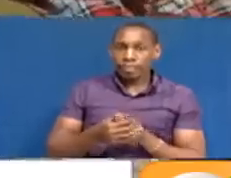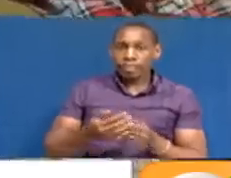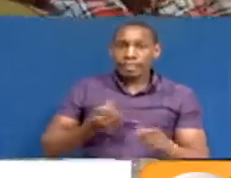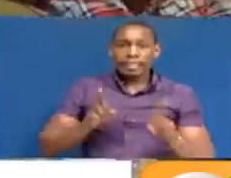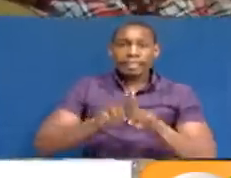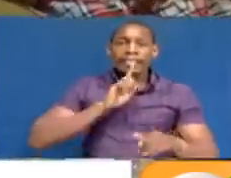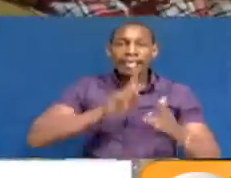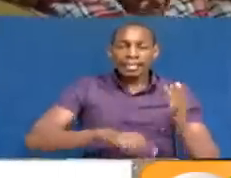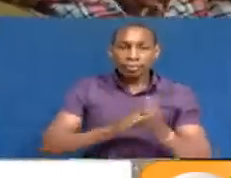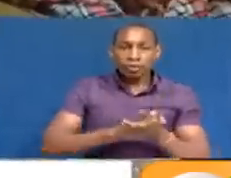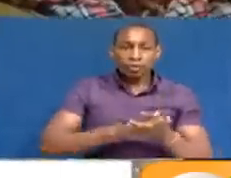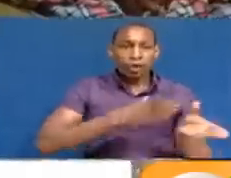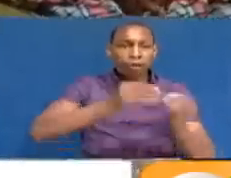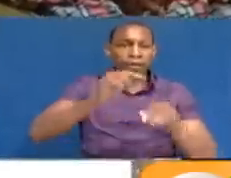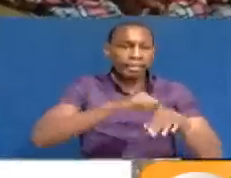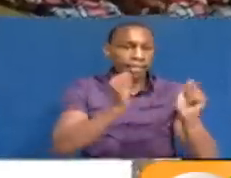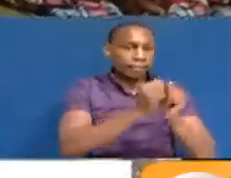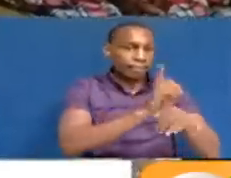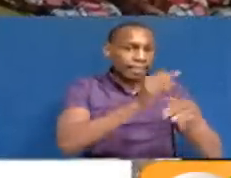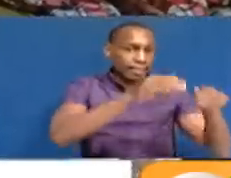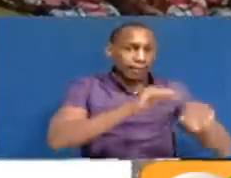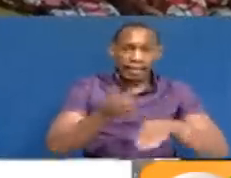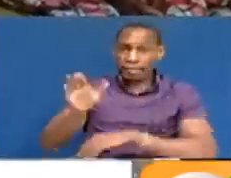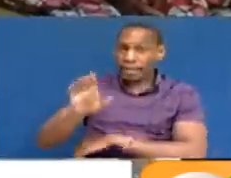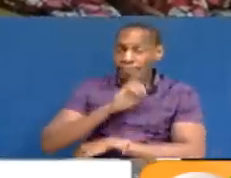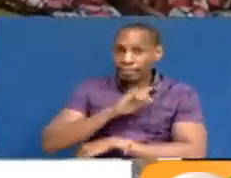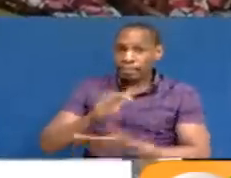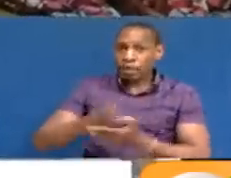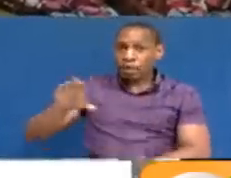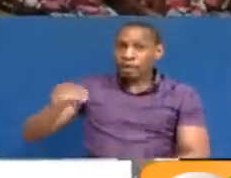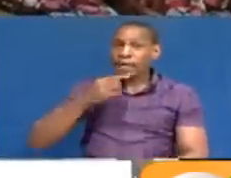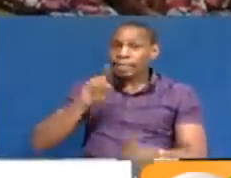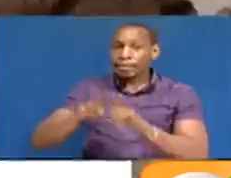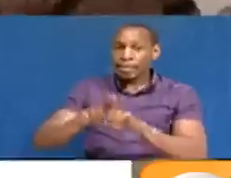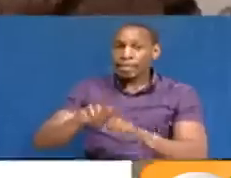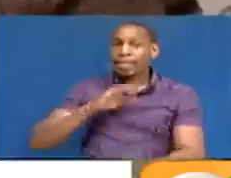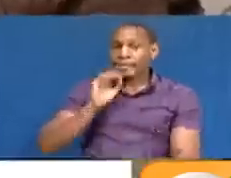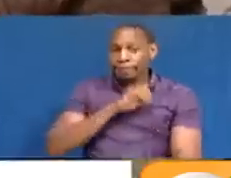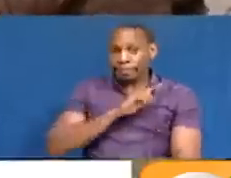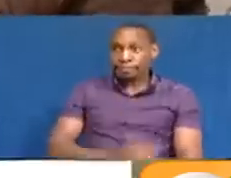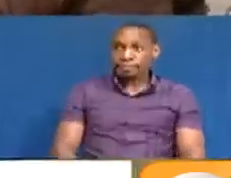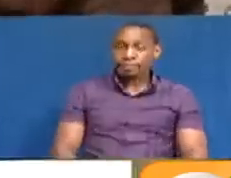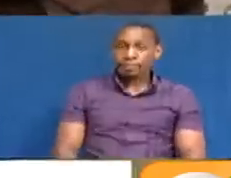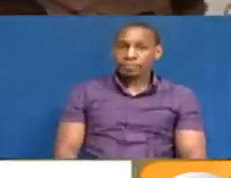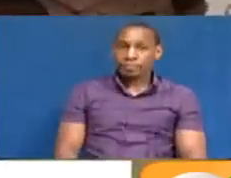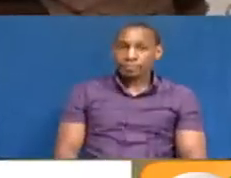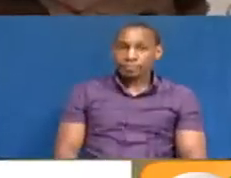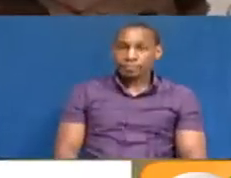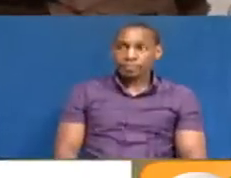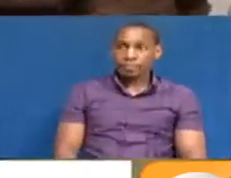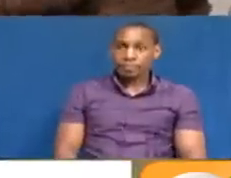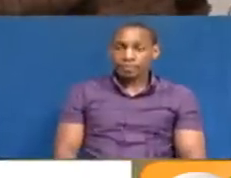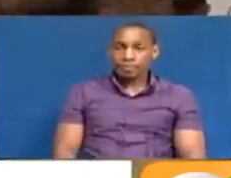Rosemary says they were gone for less than 10 minutes and on returning found their brother's lifeless body. We didn't